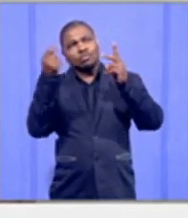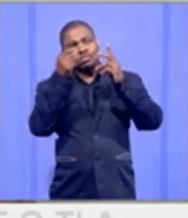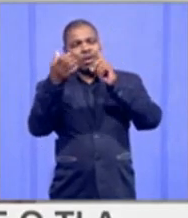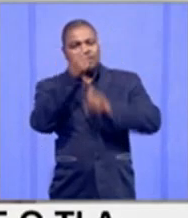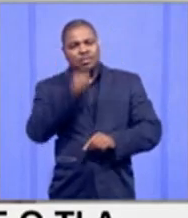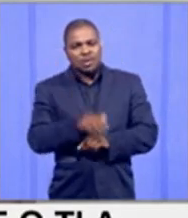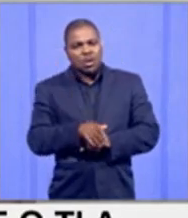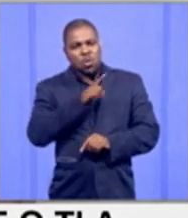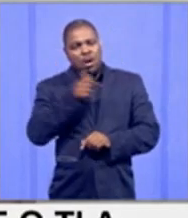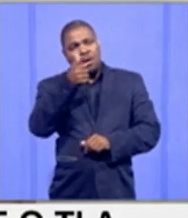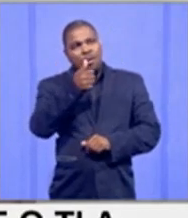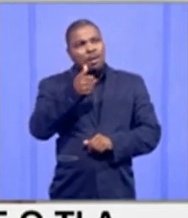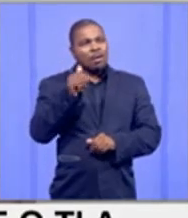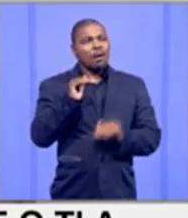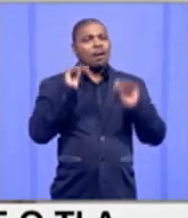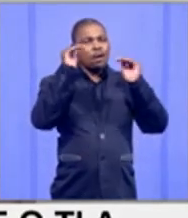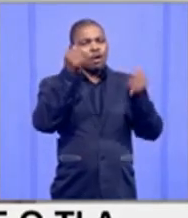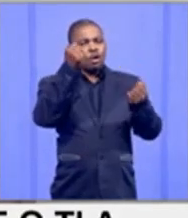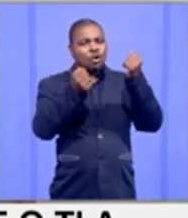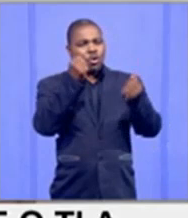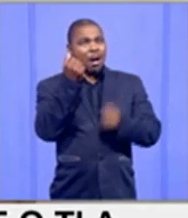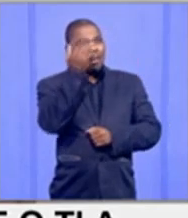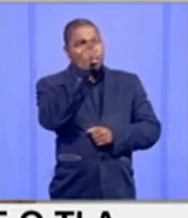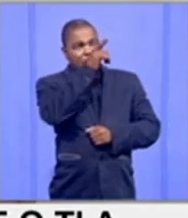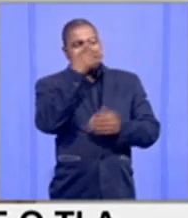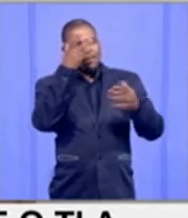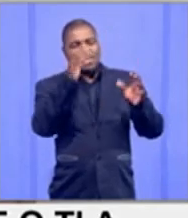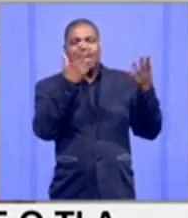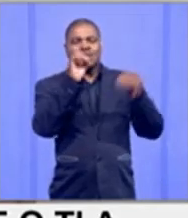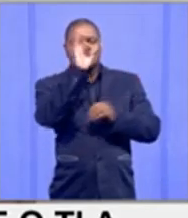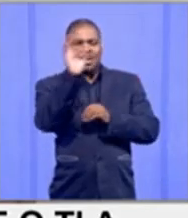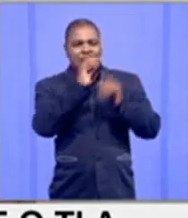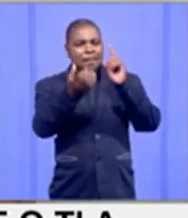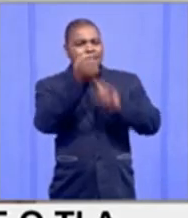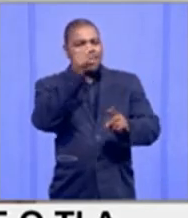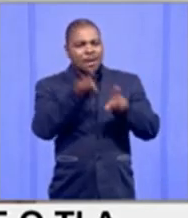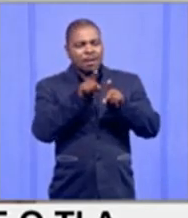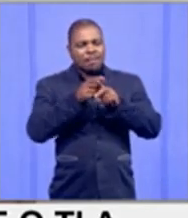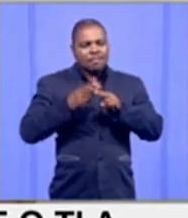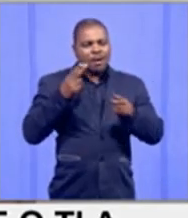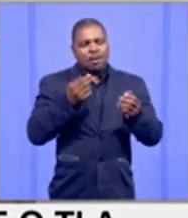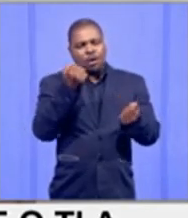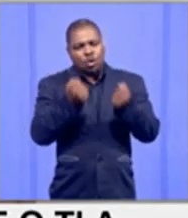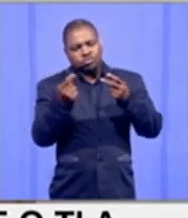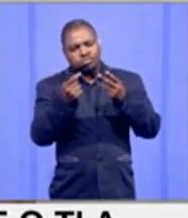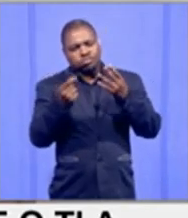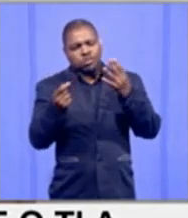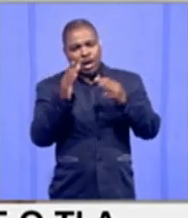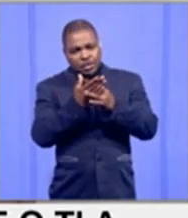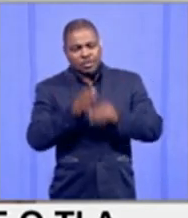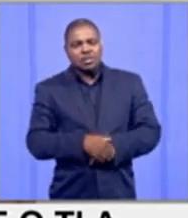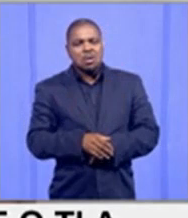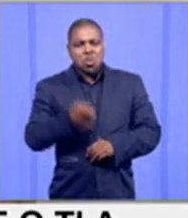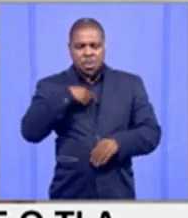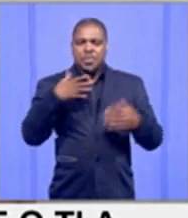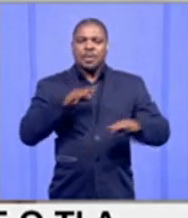that the Supreme Court of Appeal exceeded its target of 80% in terms of finalizing cases. We are